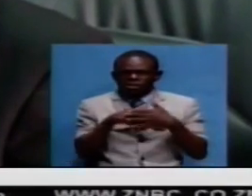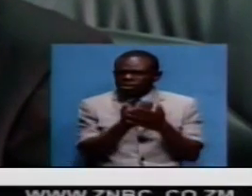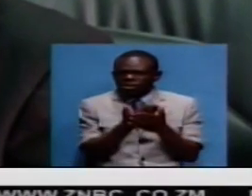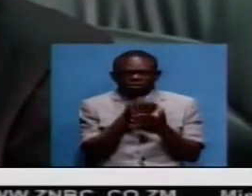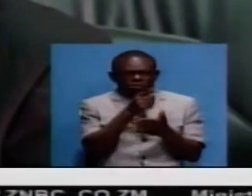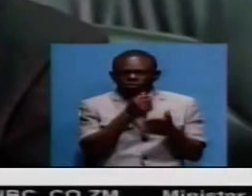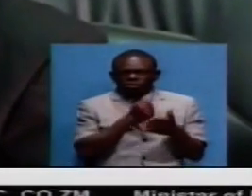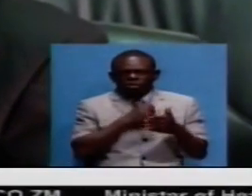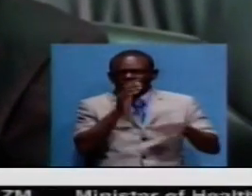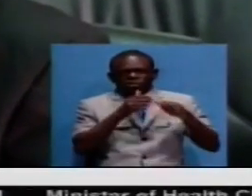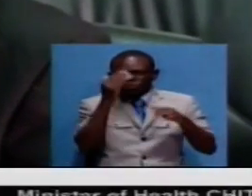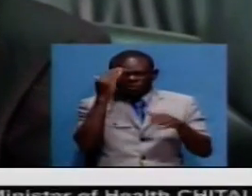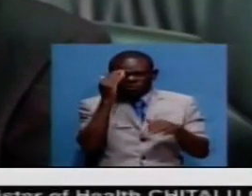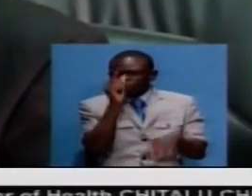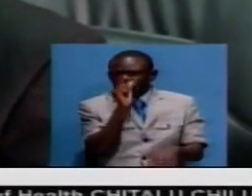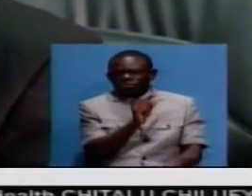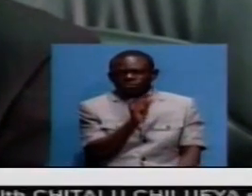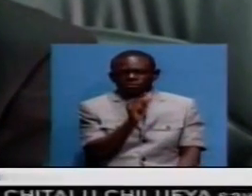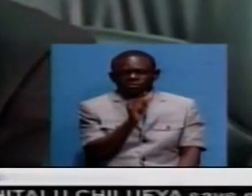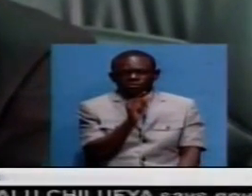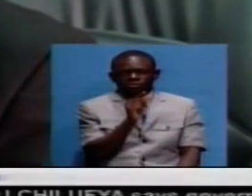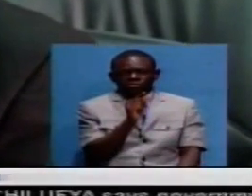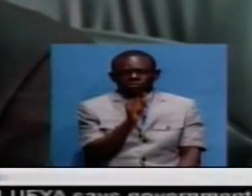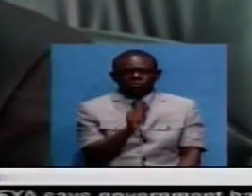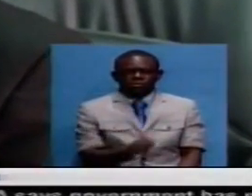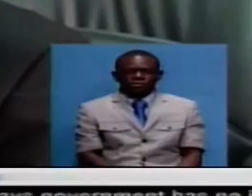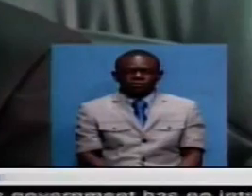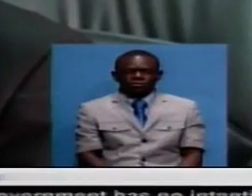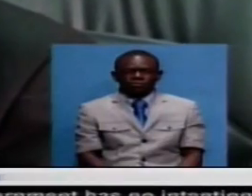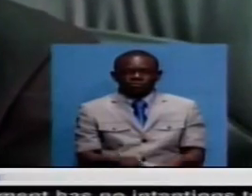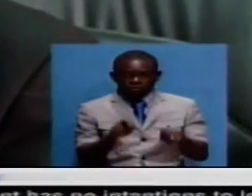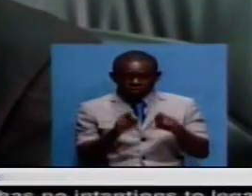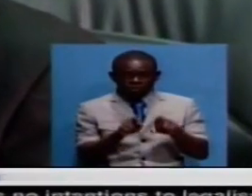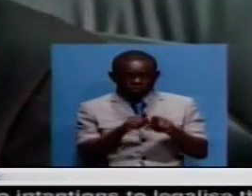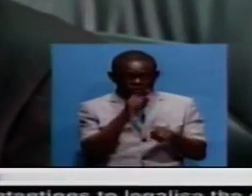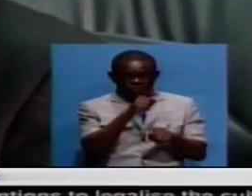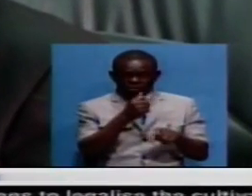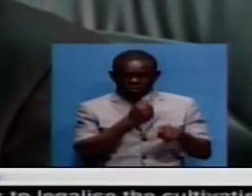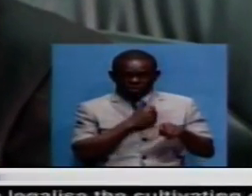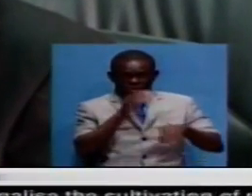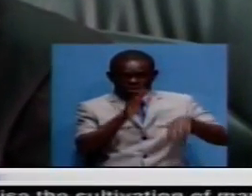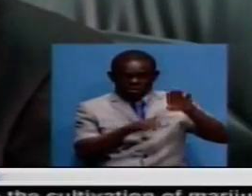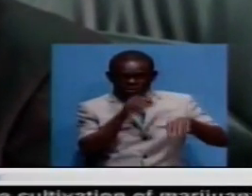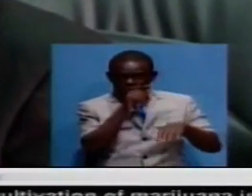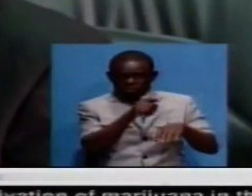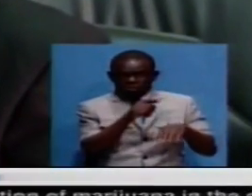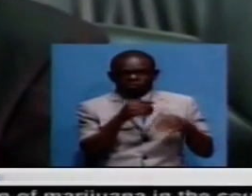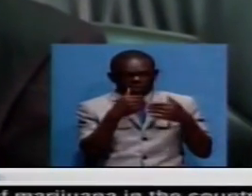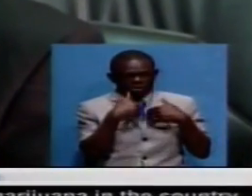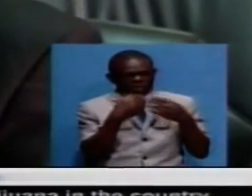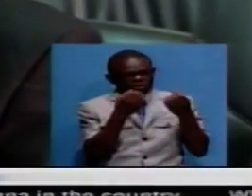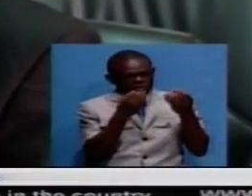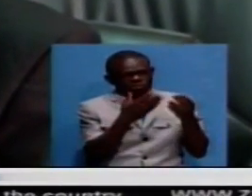Africa, same origins. There's also a lot in Angola which we can learn, especially from the